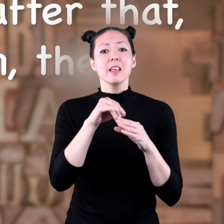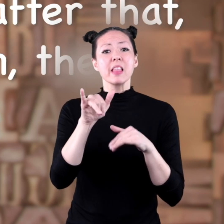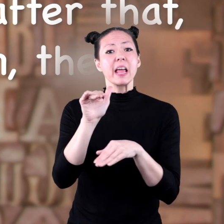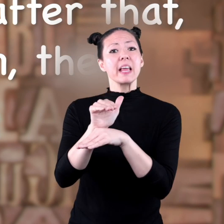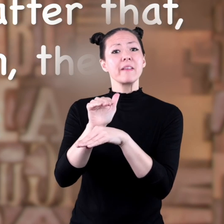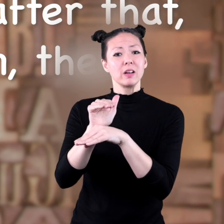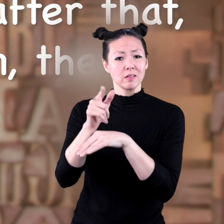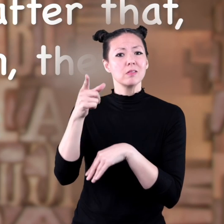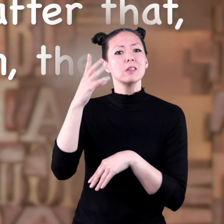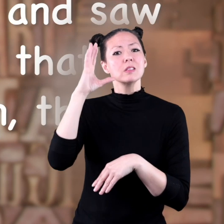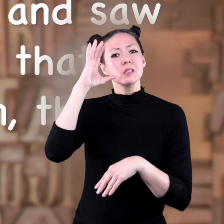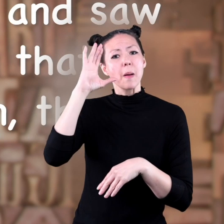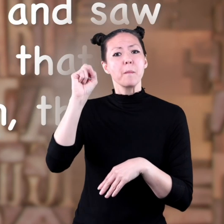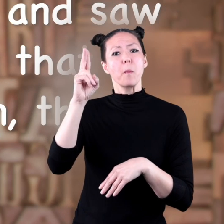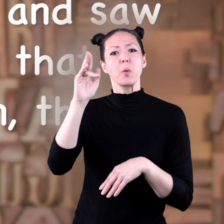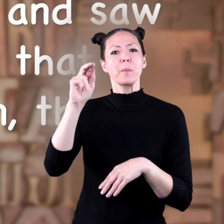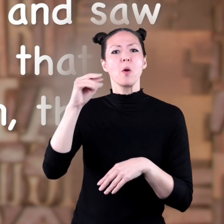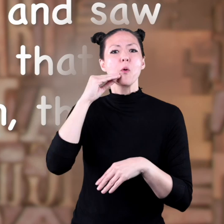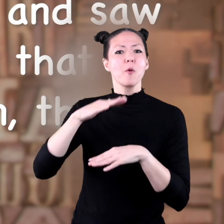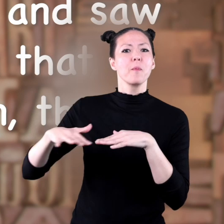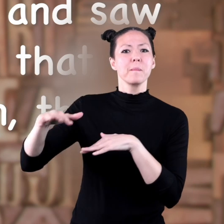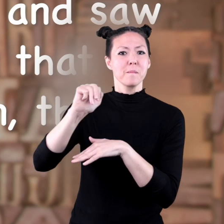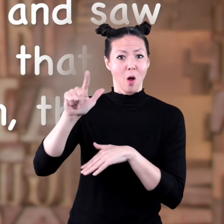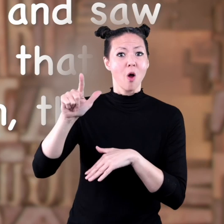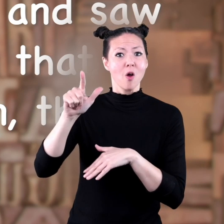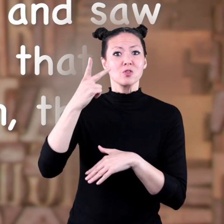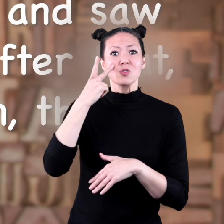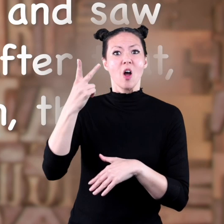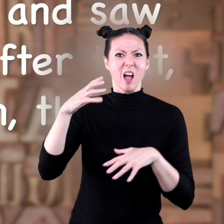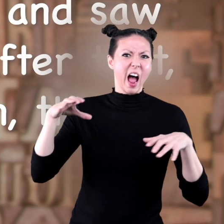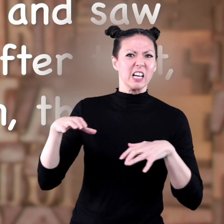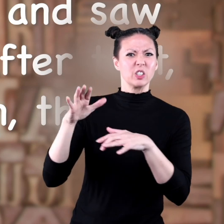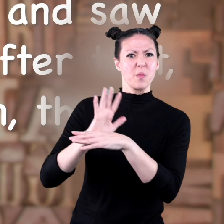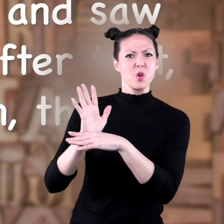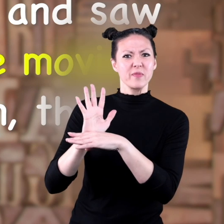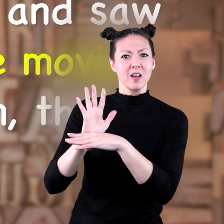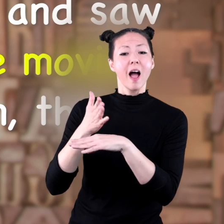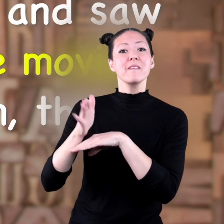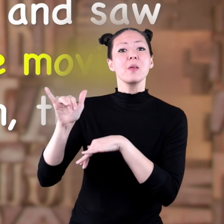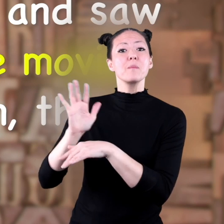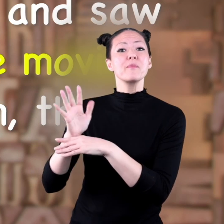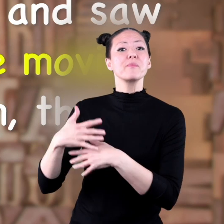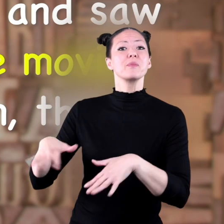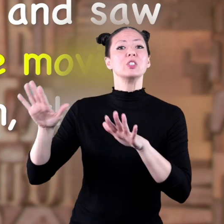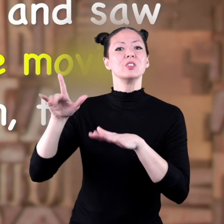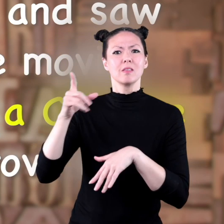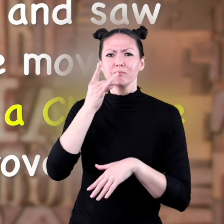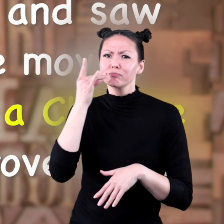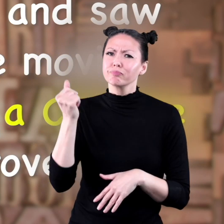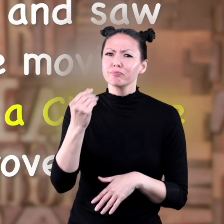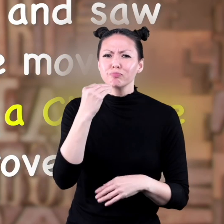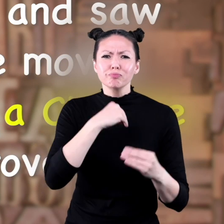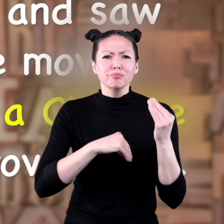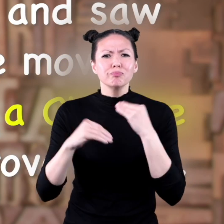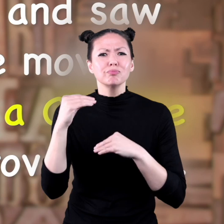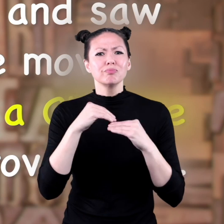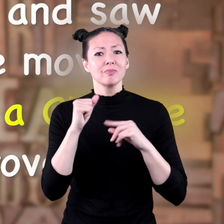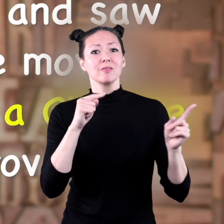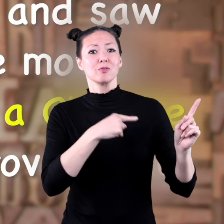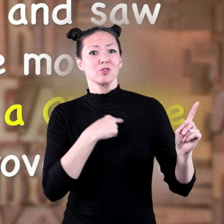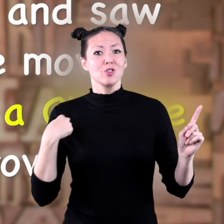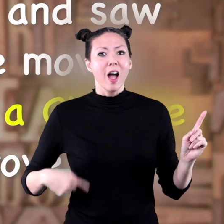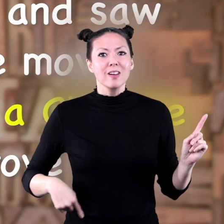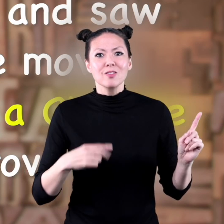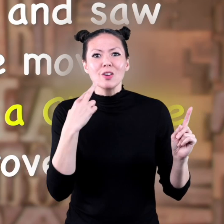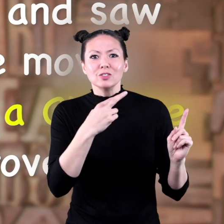the evening, they went to the suburban mall across town and saw an action movie. After the movie, they had a delicious meal at